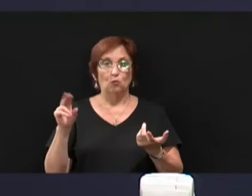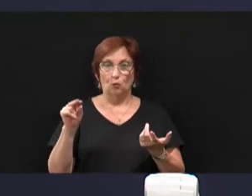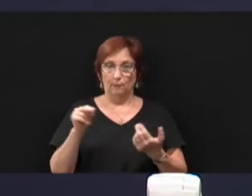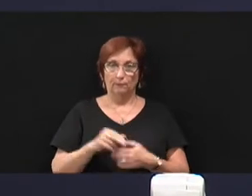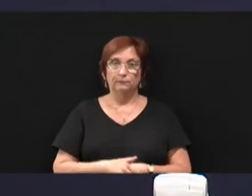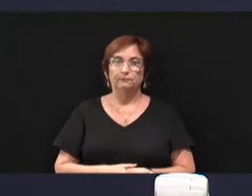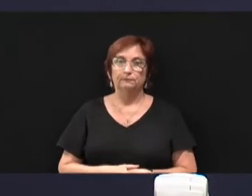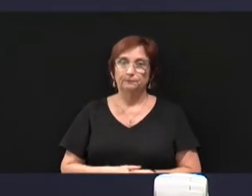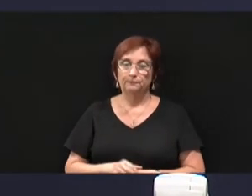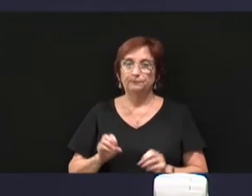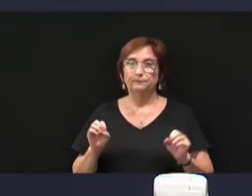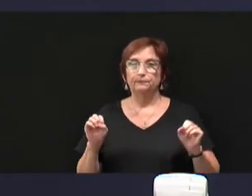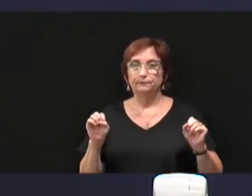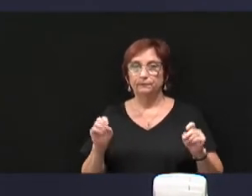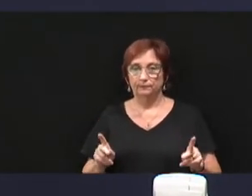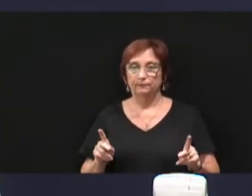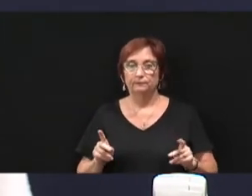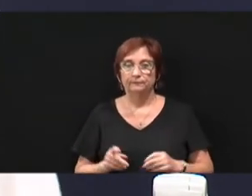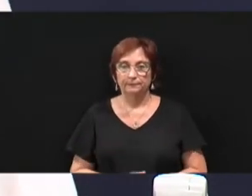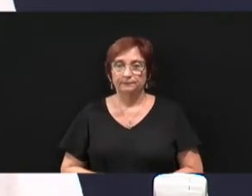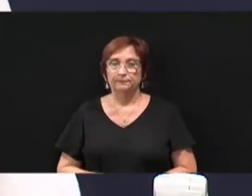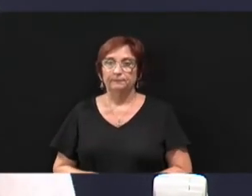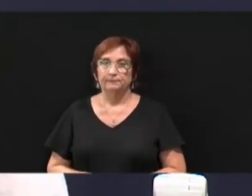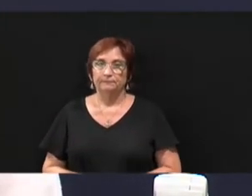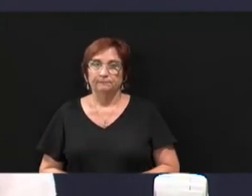Nope. Okay.